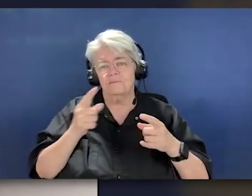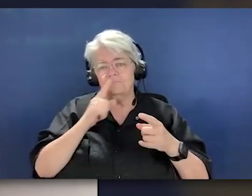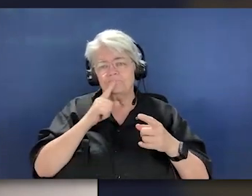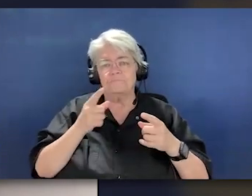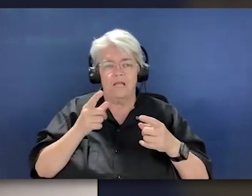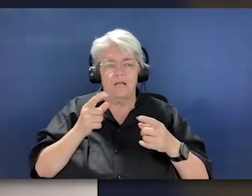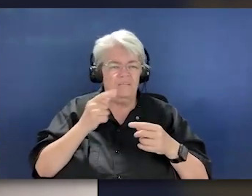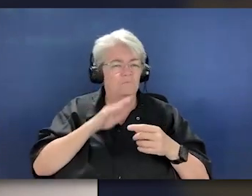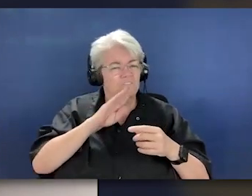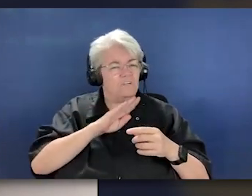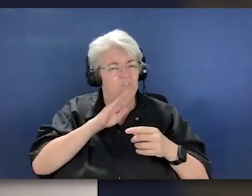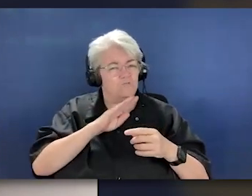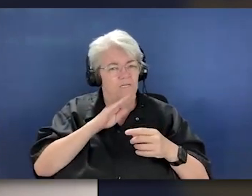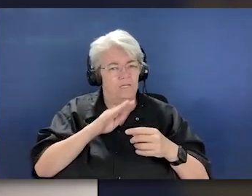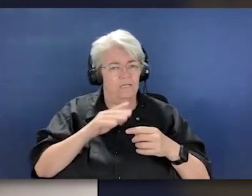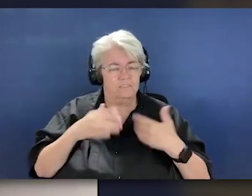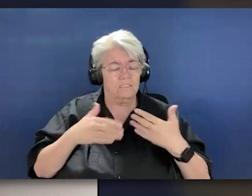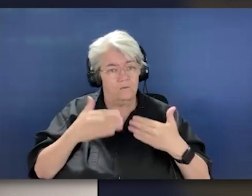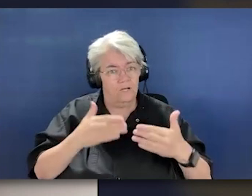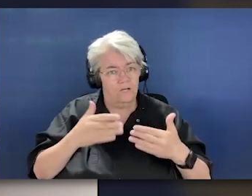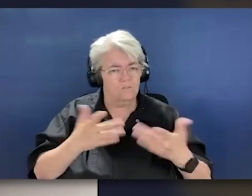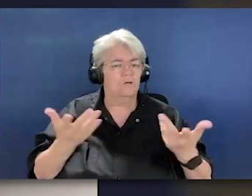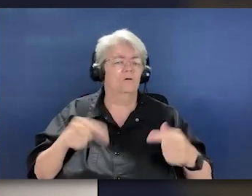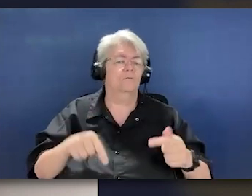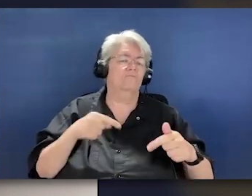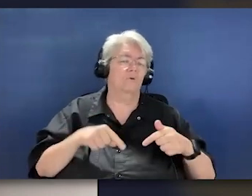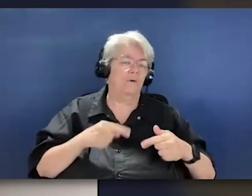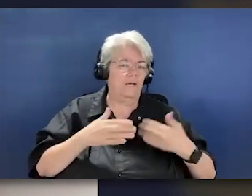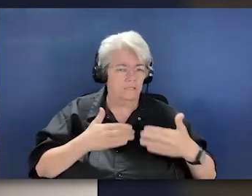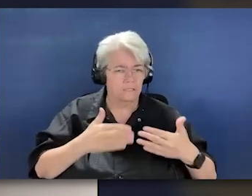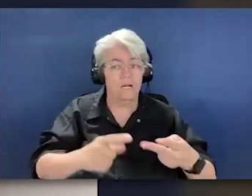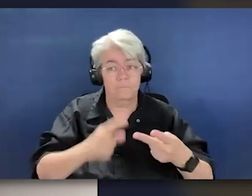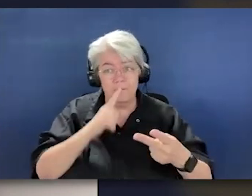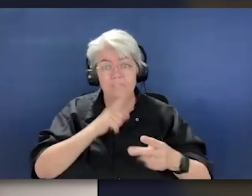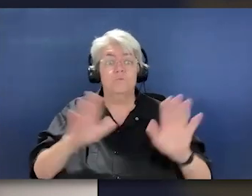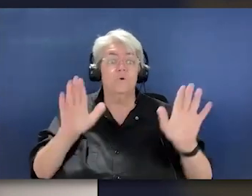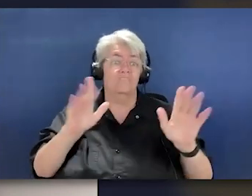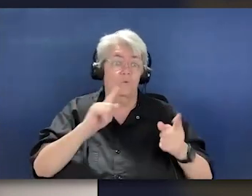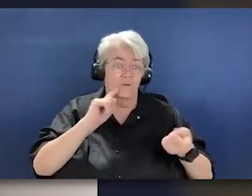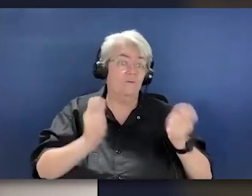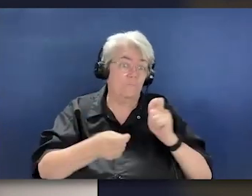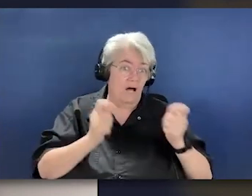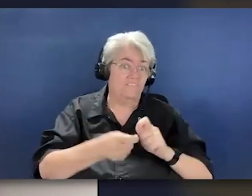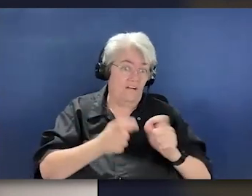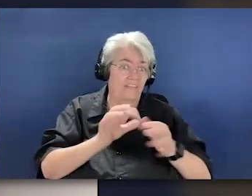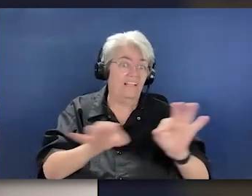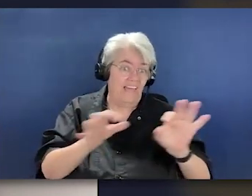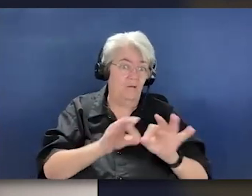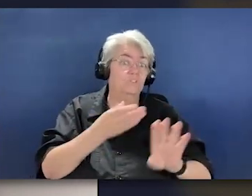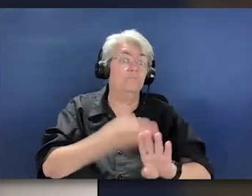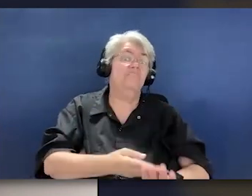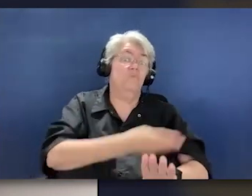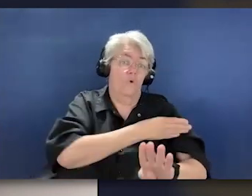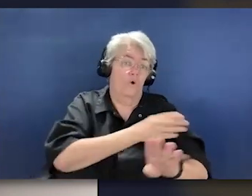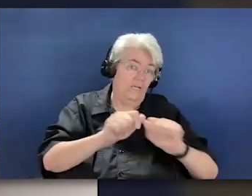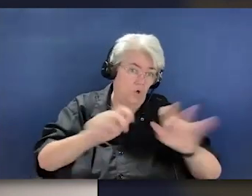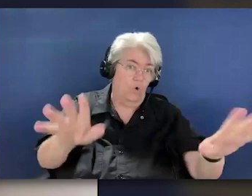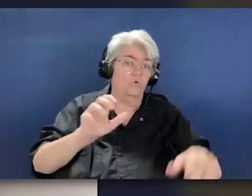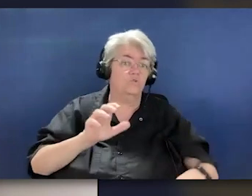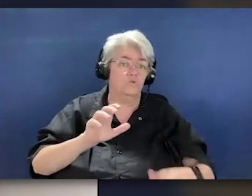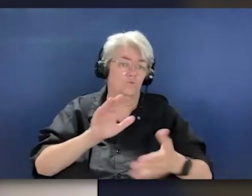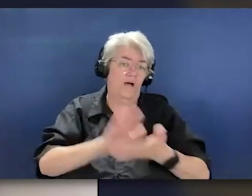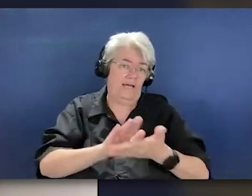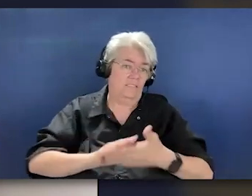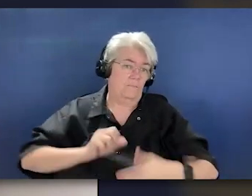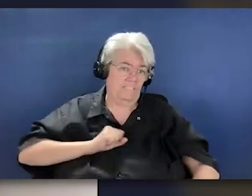seemed frustrating at first, but then it's been wonderful because we've actually been able to modify the language before it goes to Senate, which I hope it